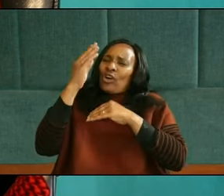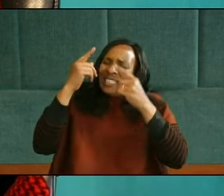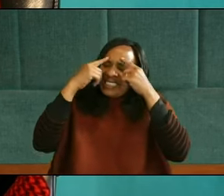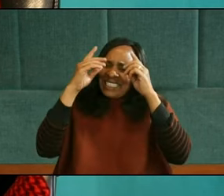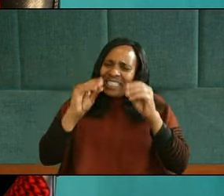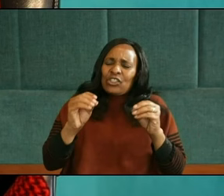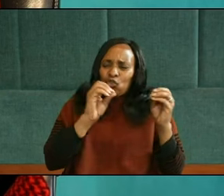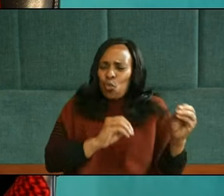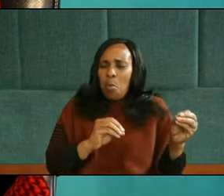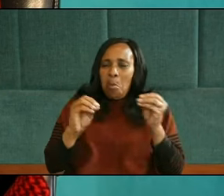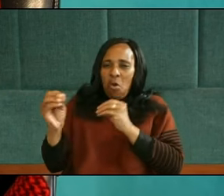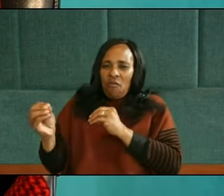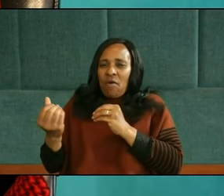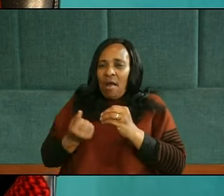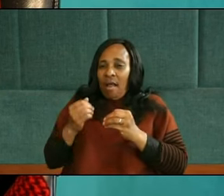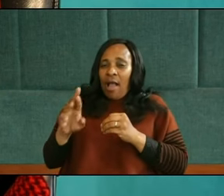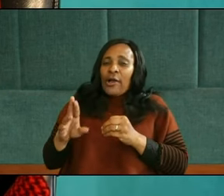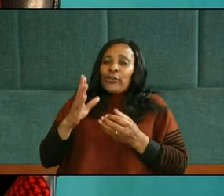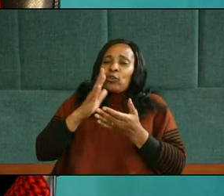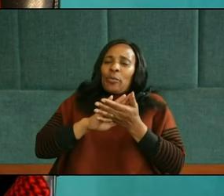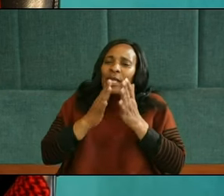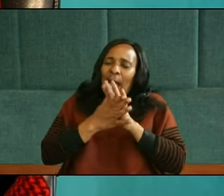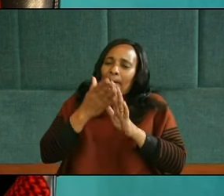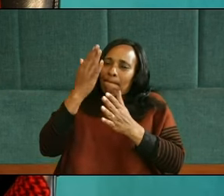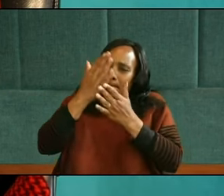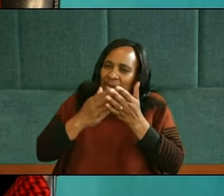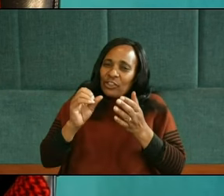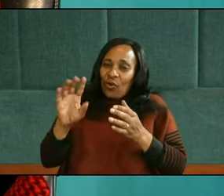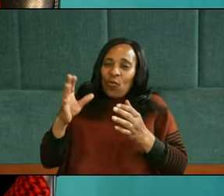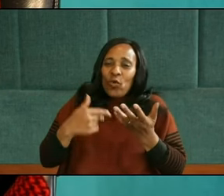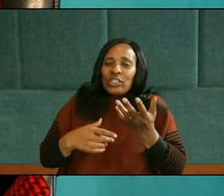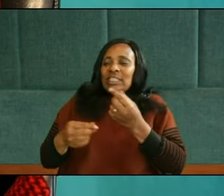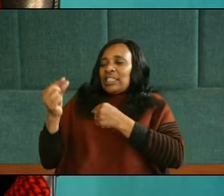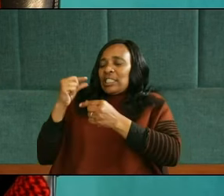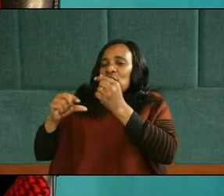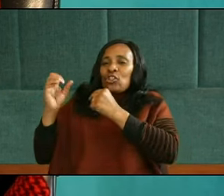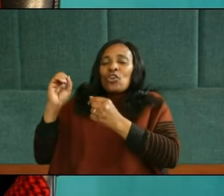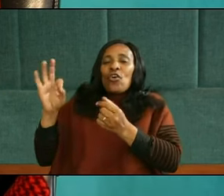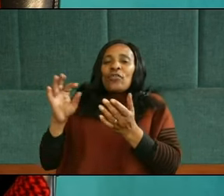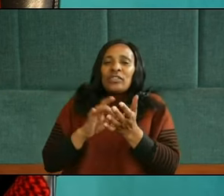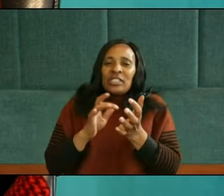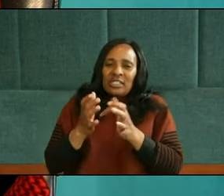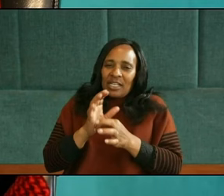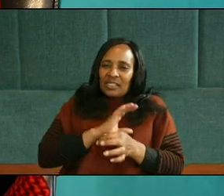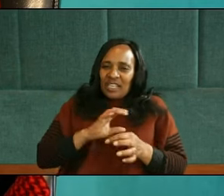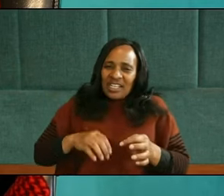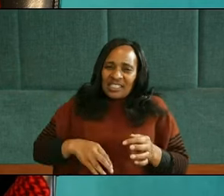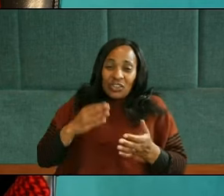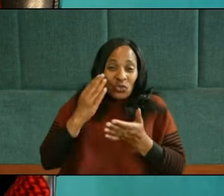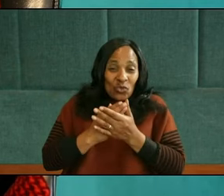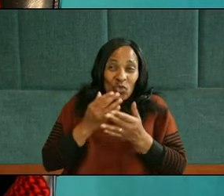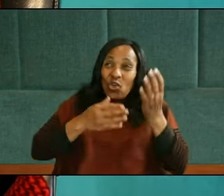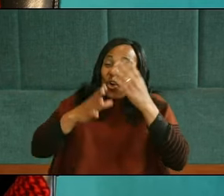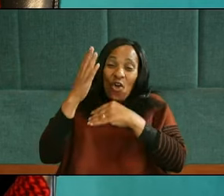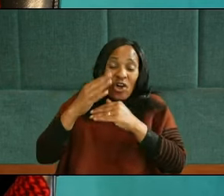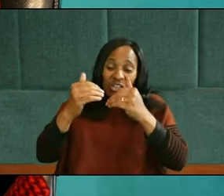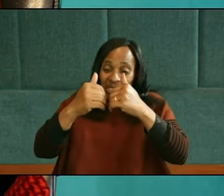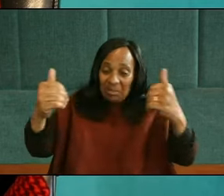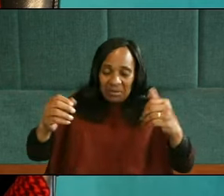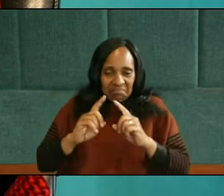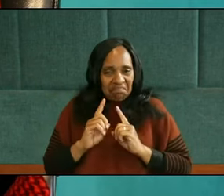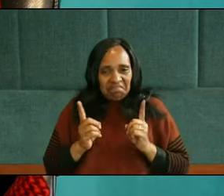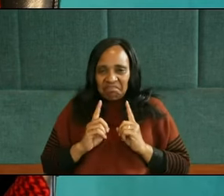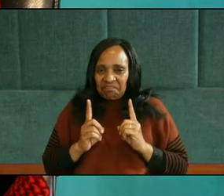use her to be part of the genealogy. And it just shows us that truly, God does not discriminate. He is